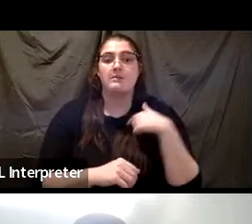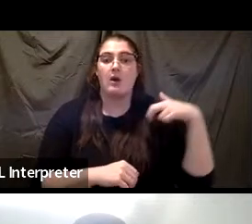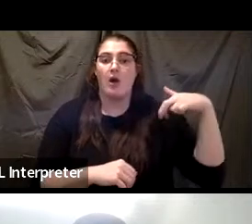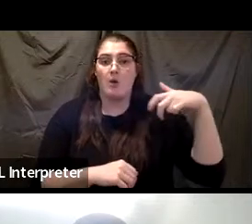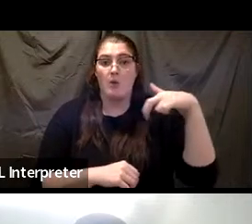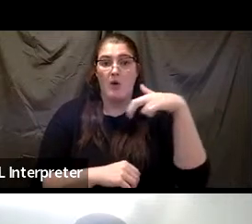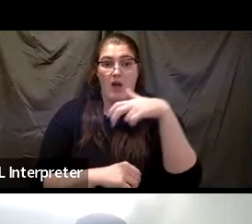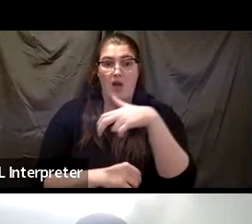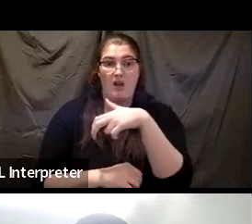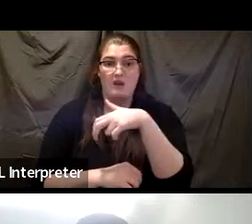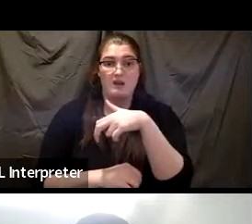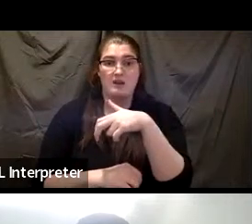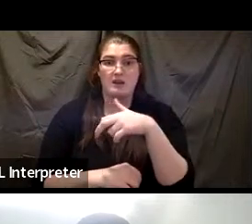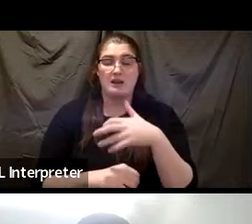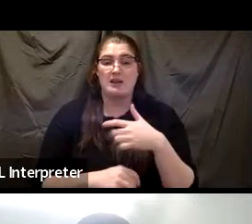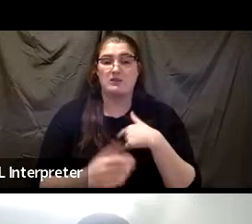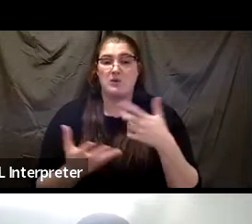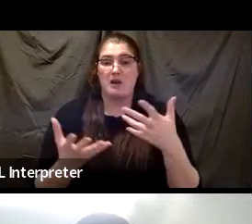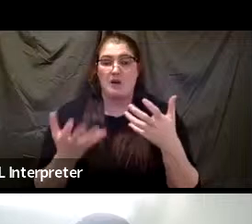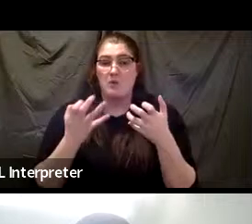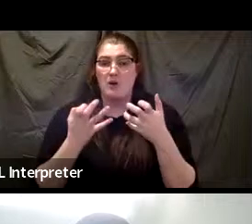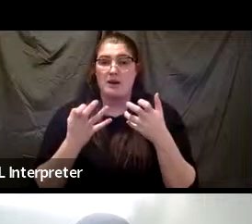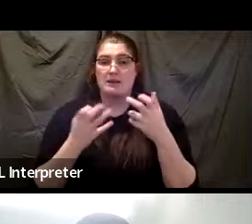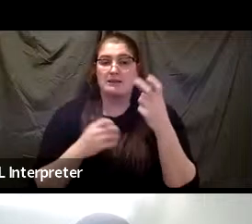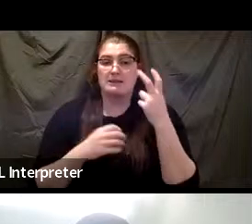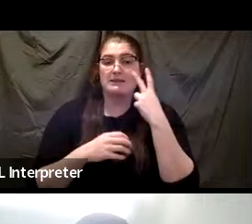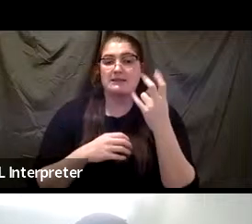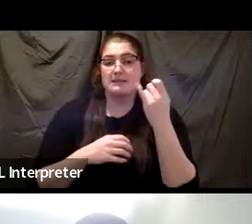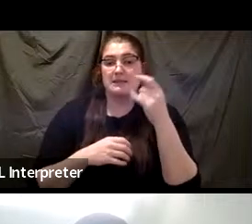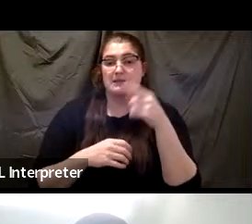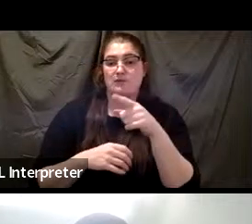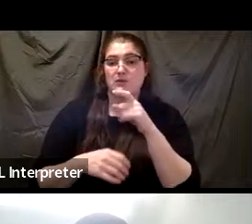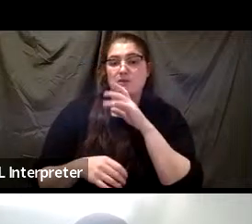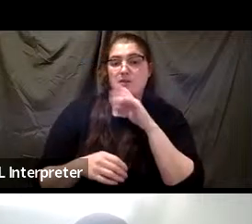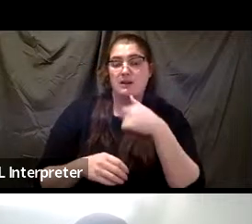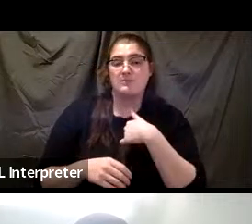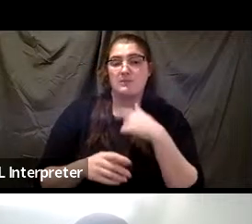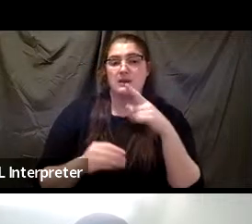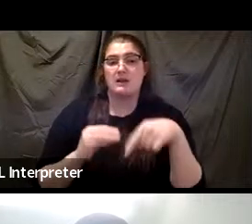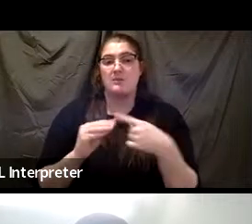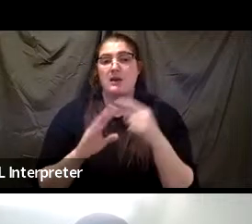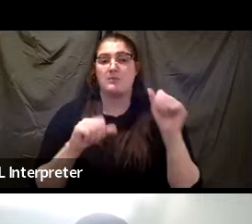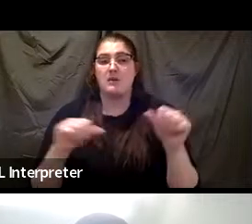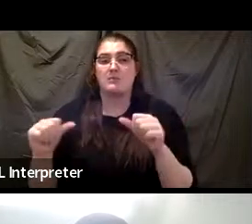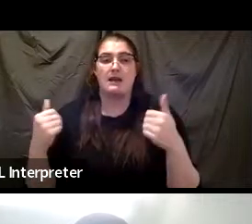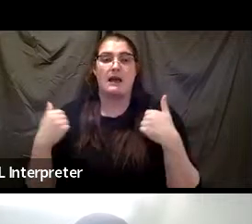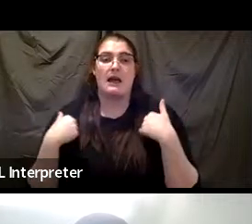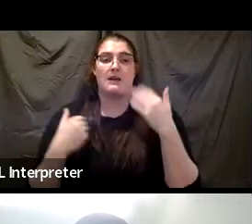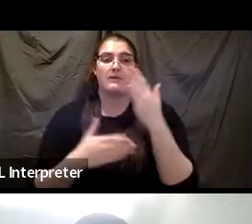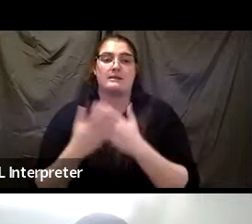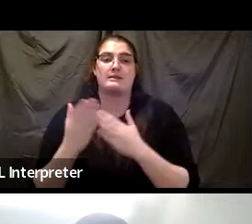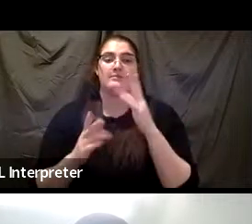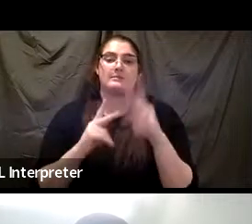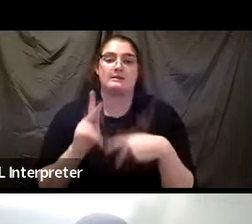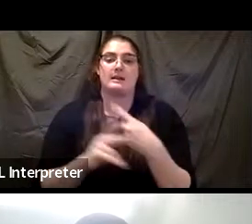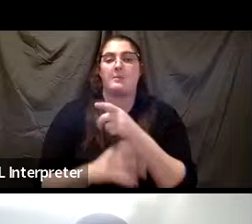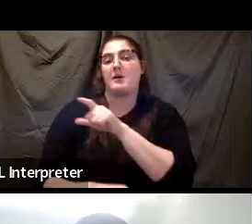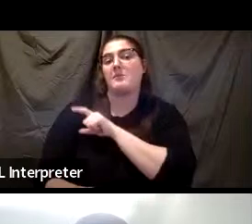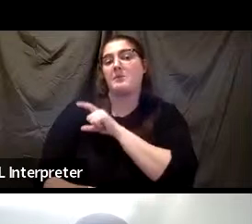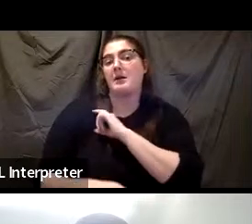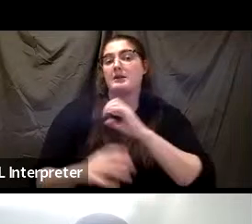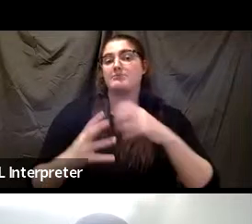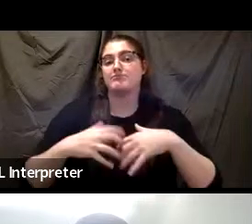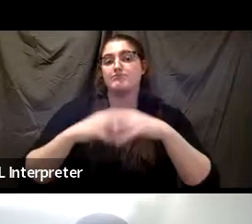crosswalks almost. And so I wanted to see if you can kind of talk to me about the possibility of having some type of police presence,